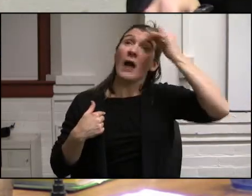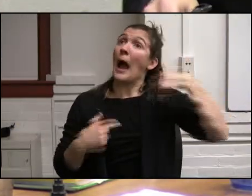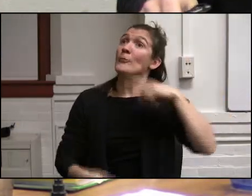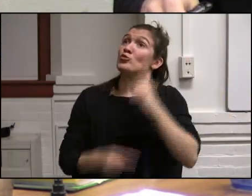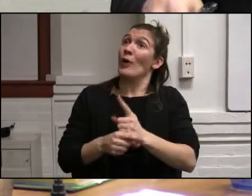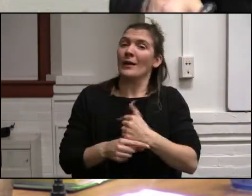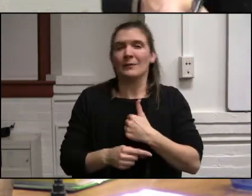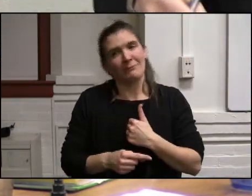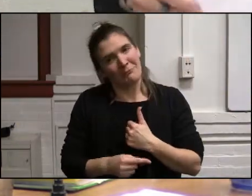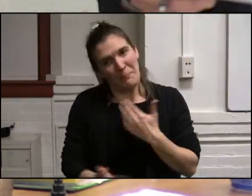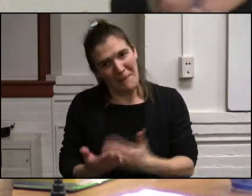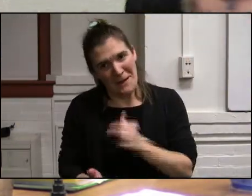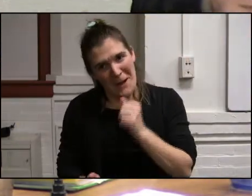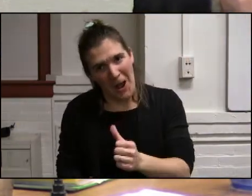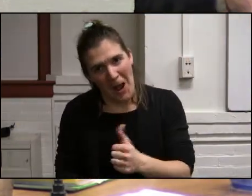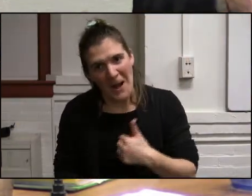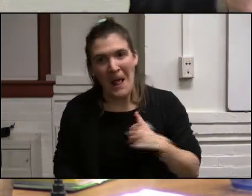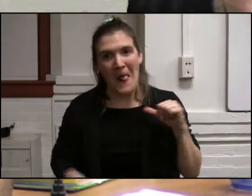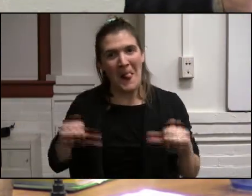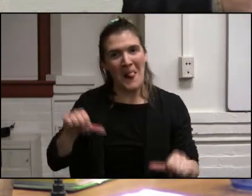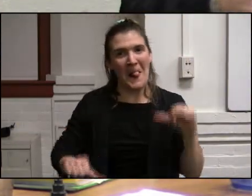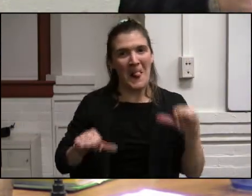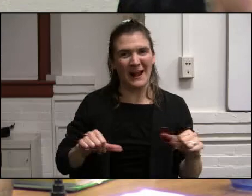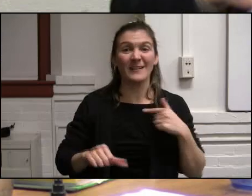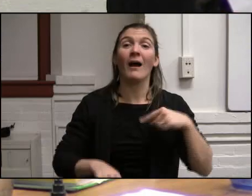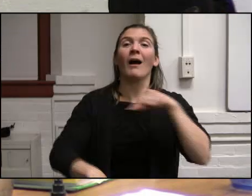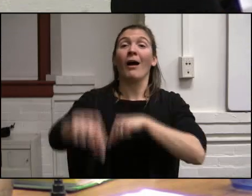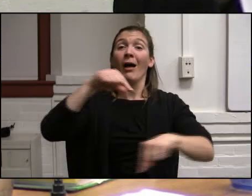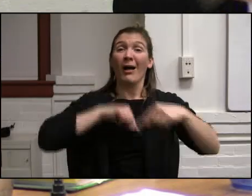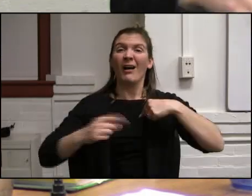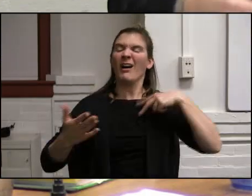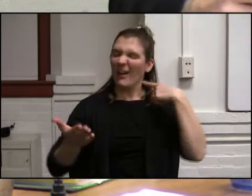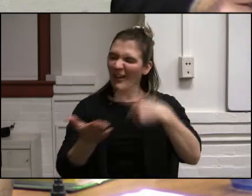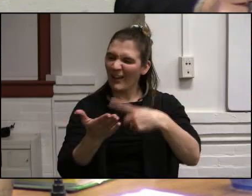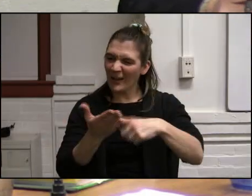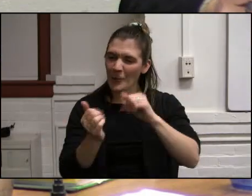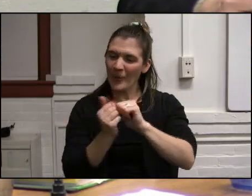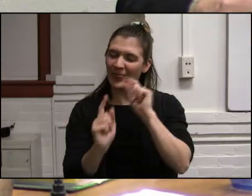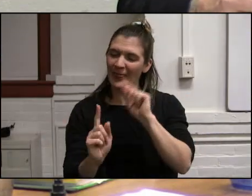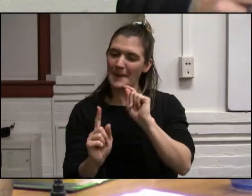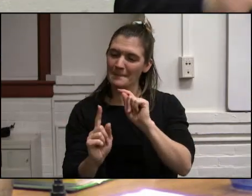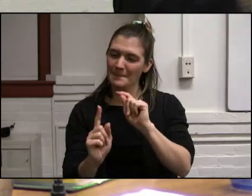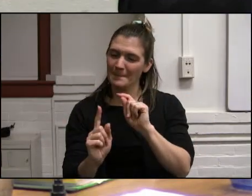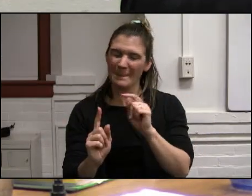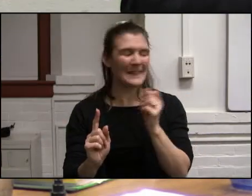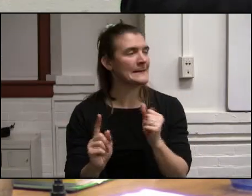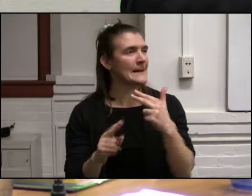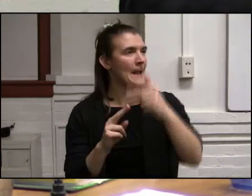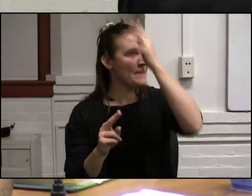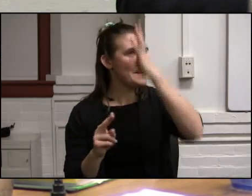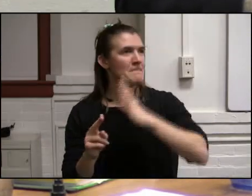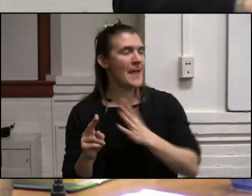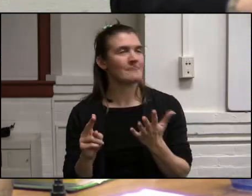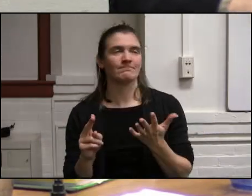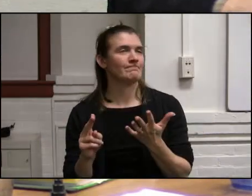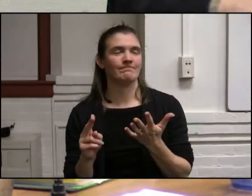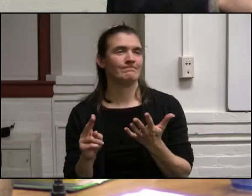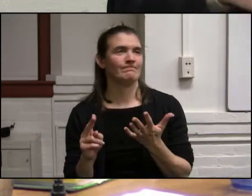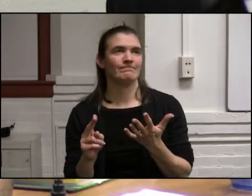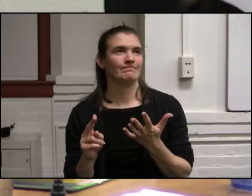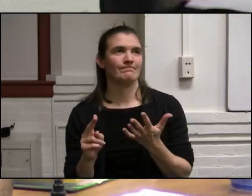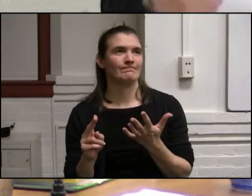right. And I'm not quite so sure about that now because I talked to somebody from, I'm going to forget his name, but it'll come back to me,